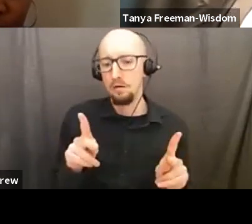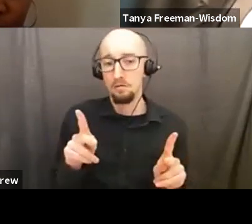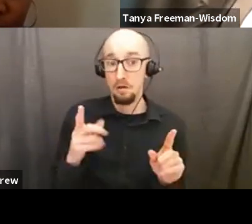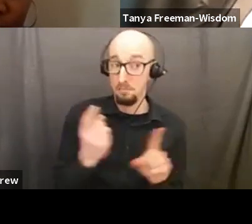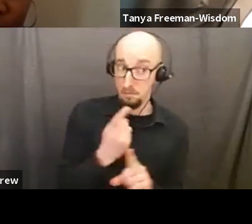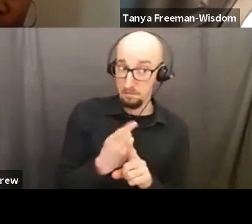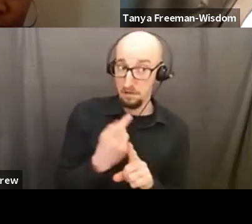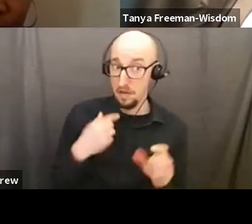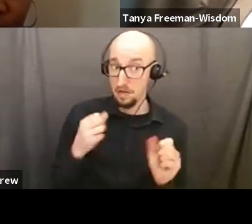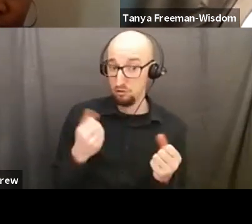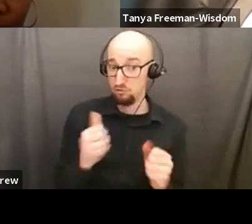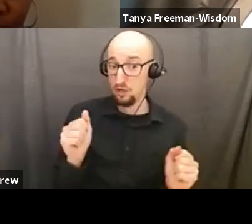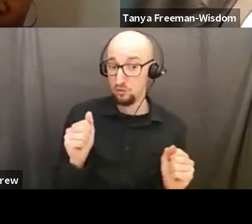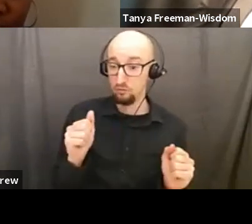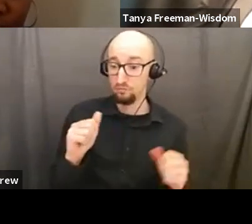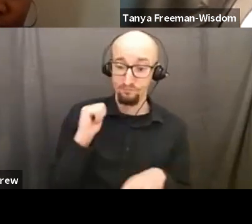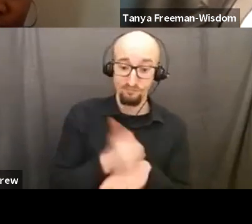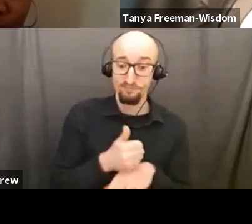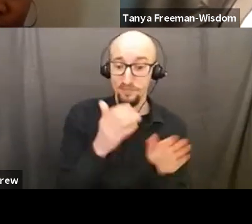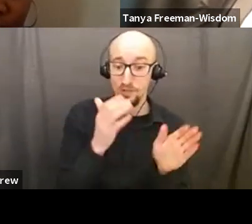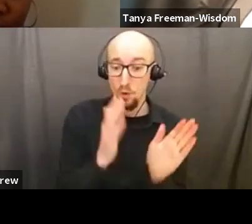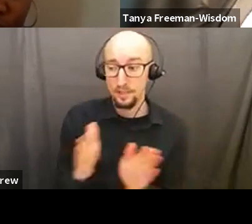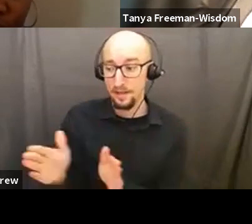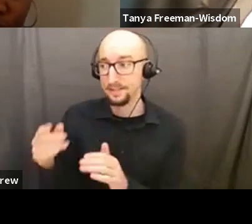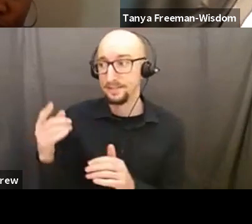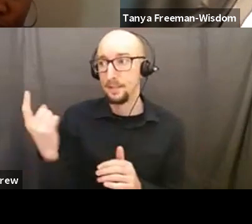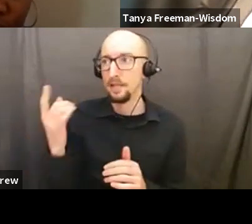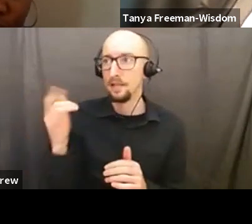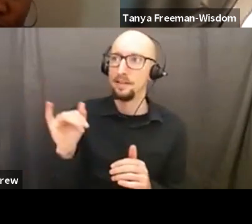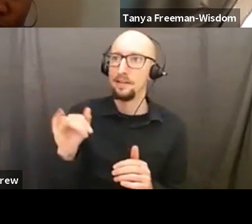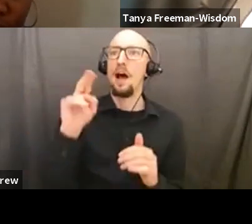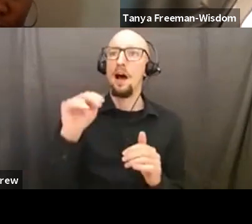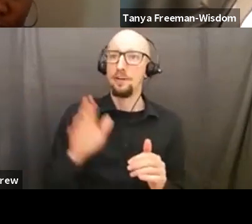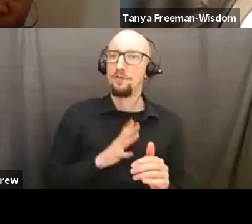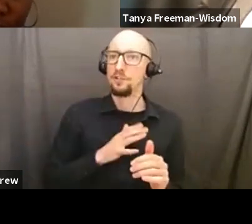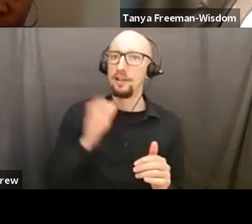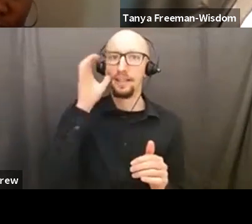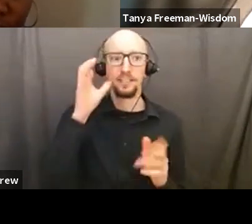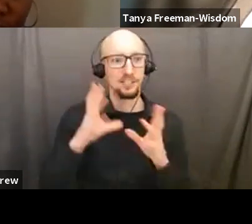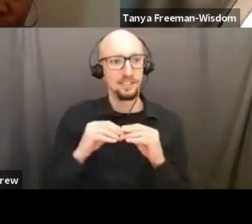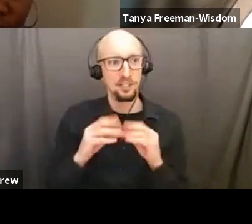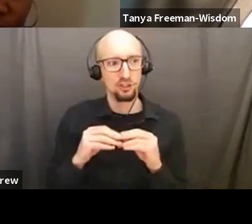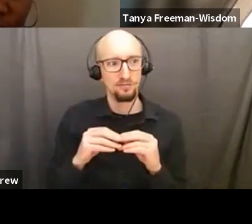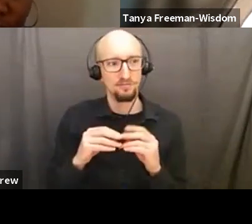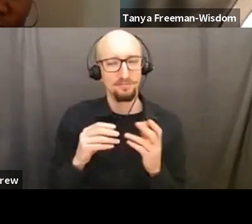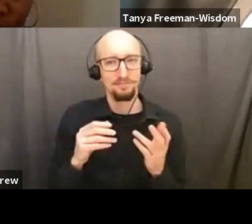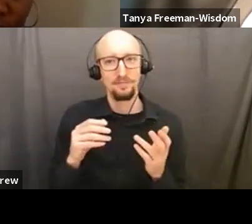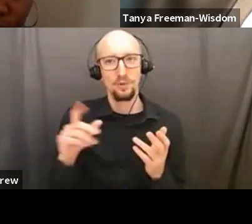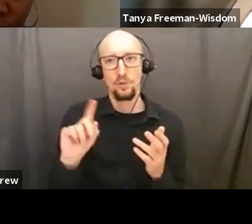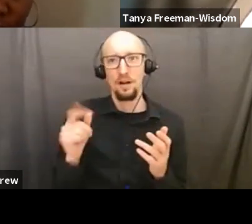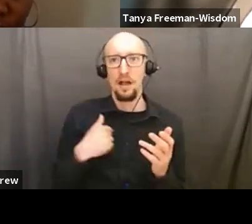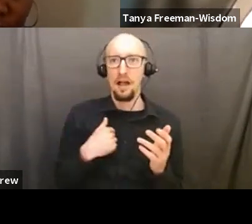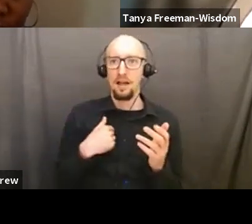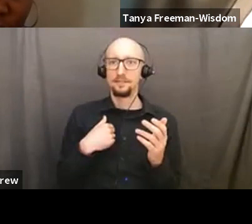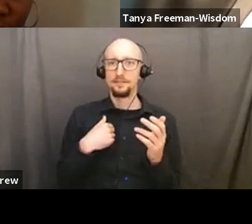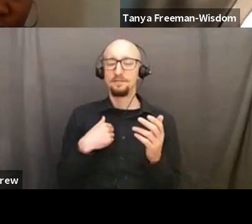to organize, I suppose, something like an unofficial listening session where I